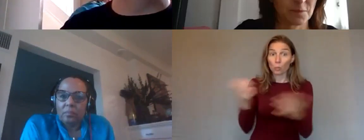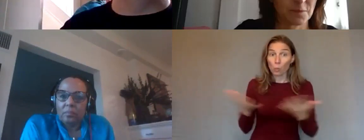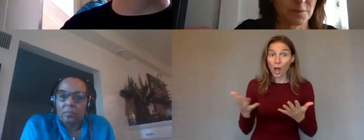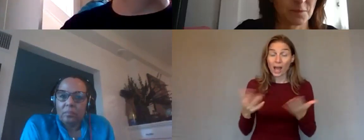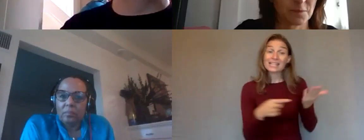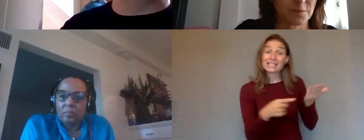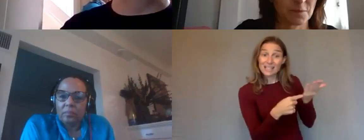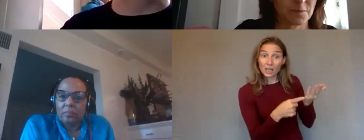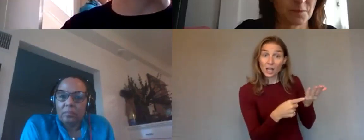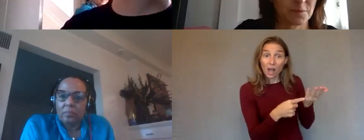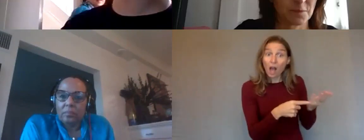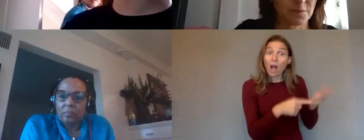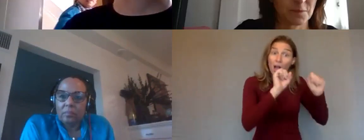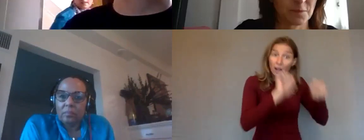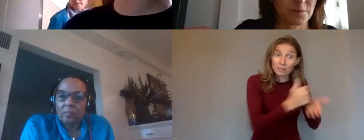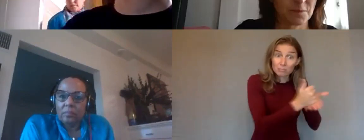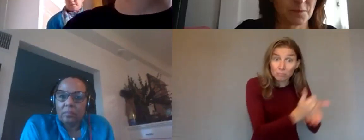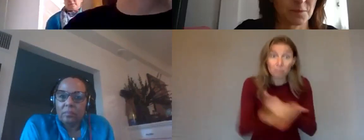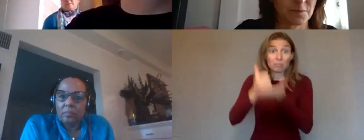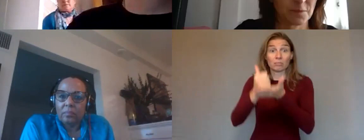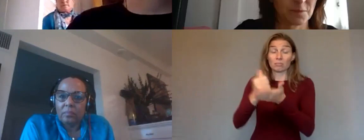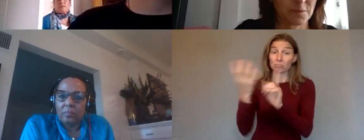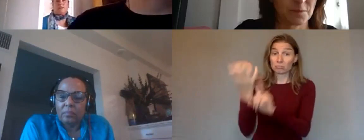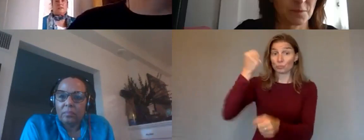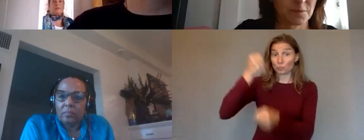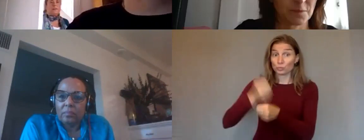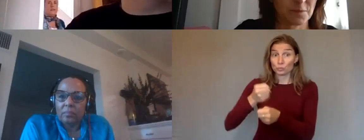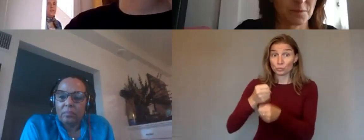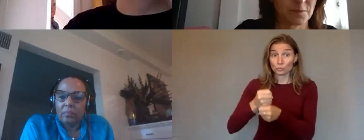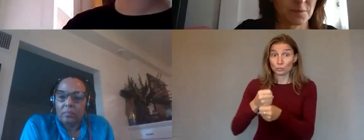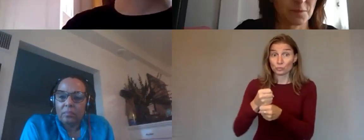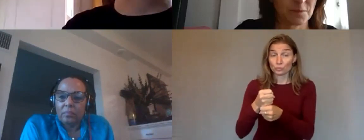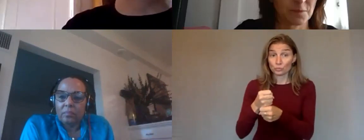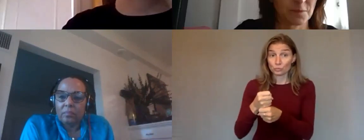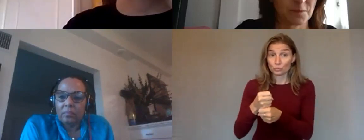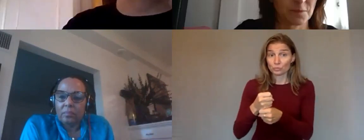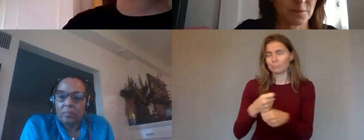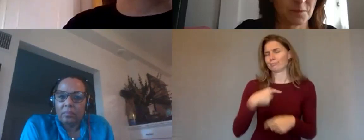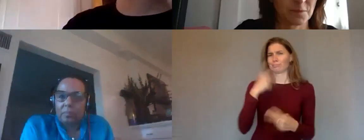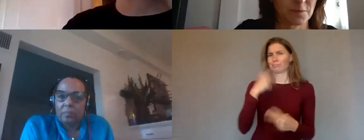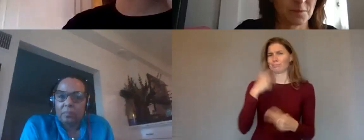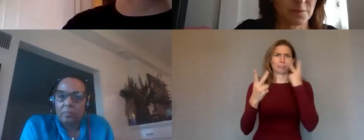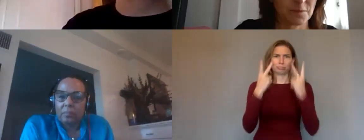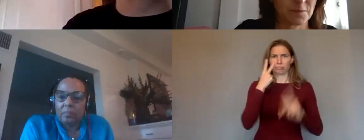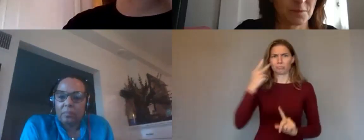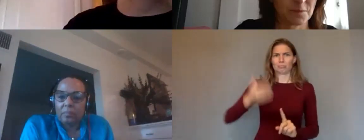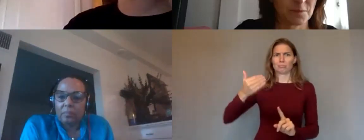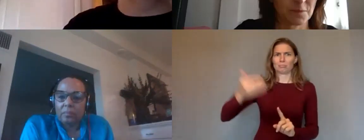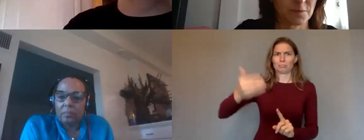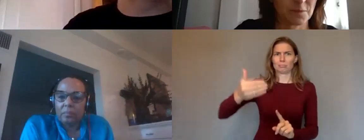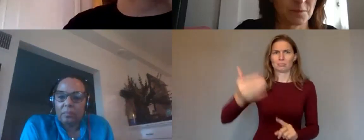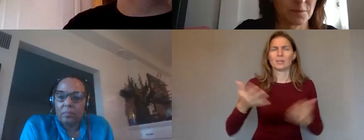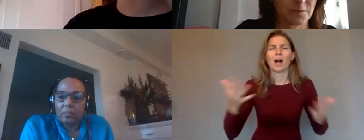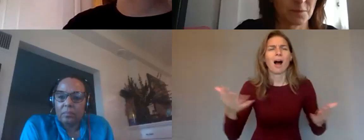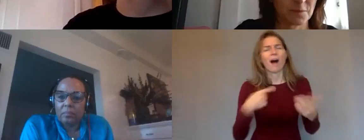being an enabler in the employment arena. You know, I say this on a regular basis. I use phrases like